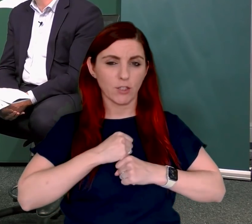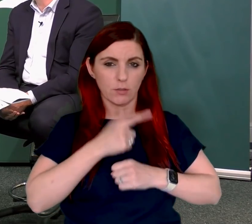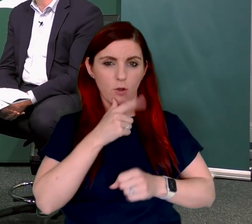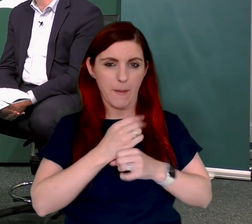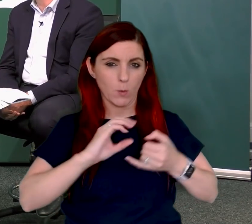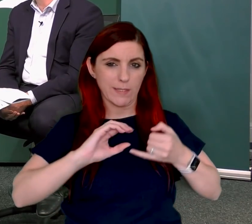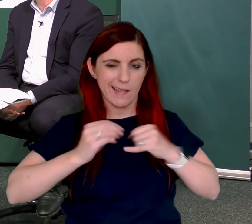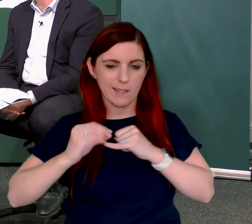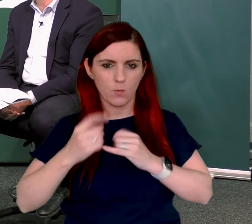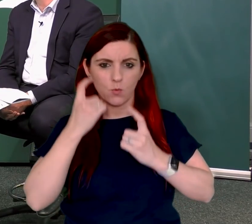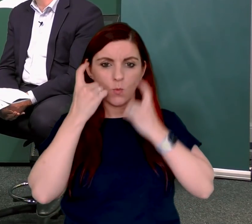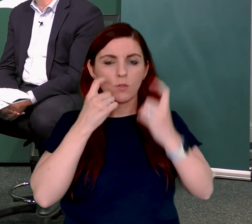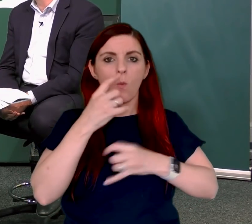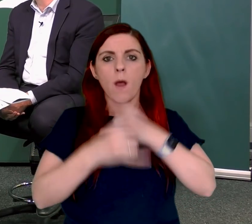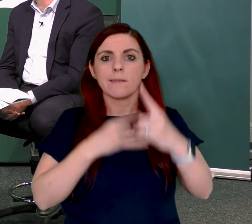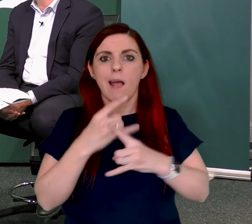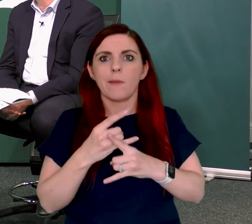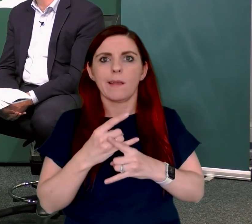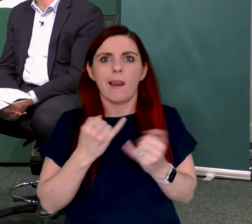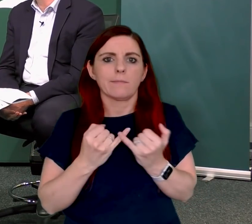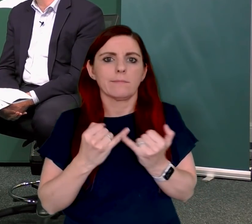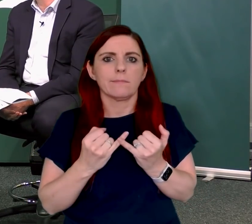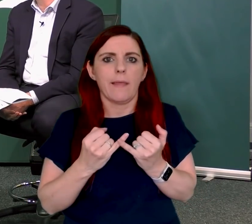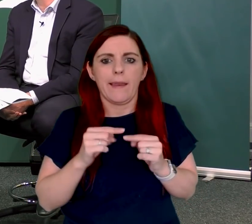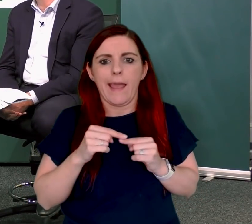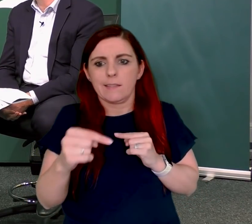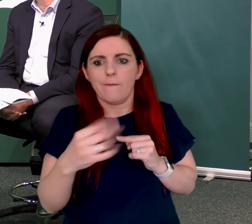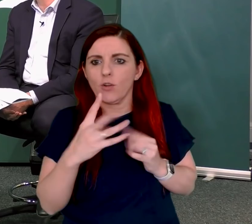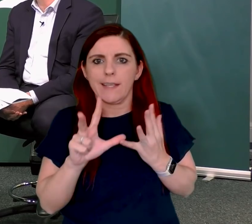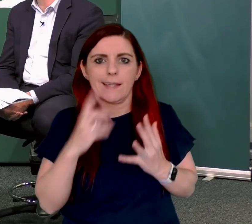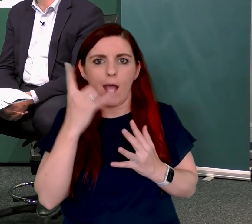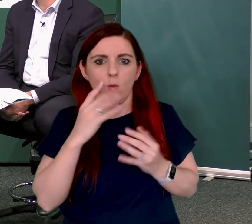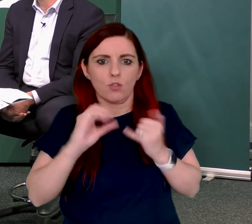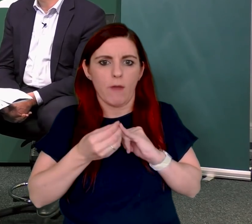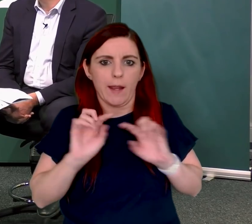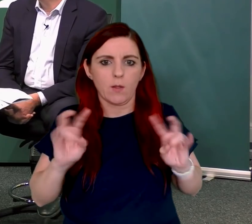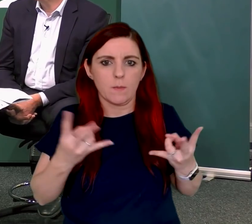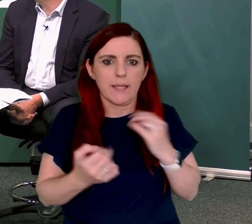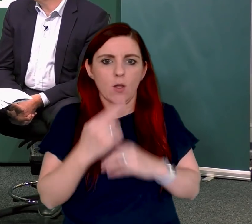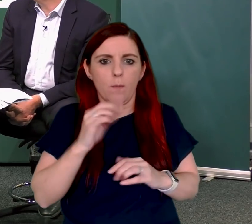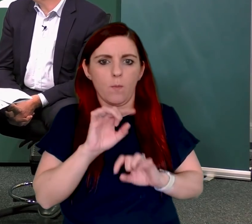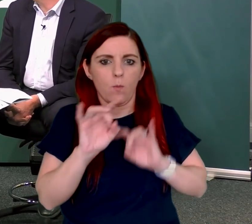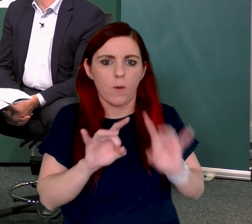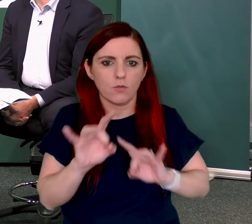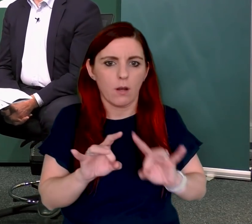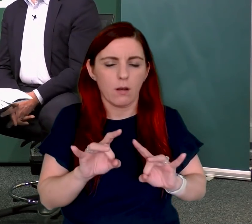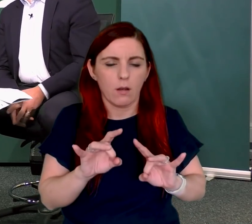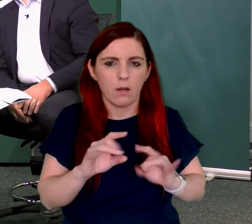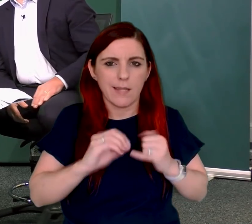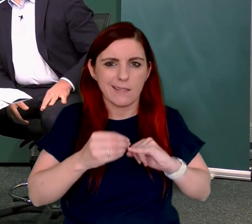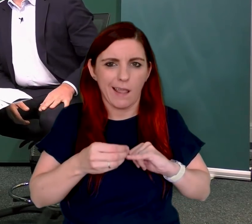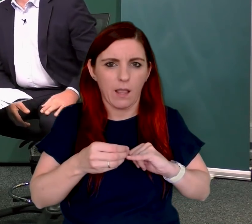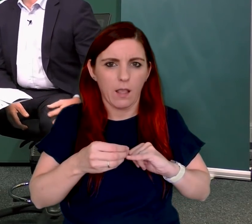wondering what has been done in the very short term, like the next 48 hours, to ramp up the testing. PCR testing? I just say a couple of points